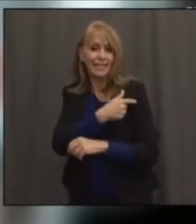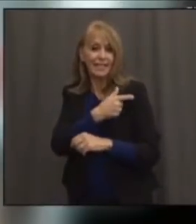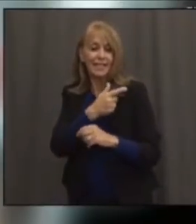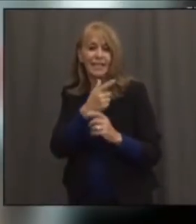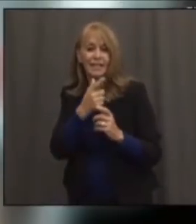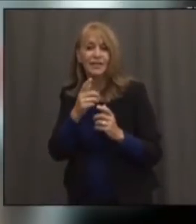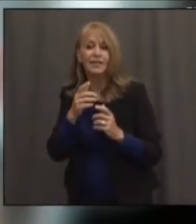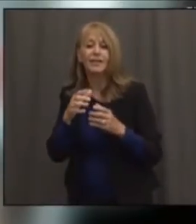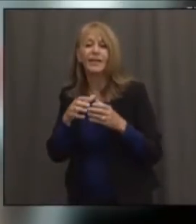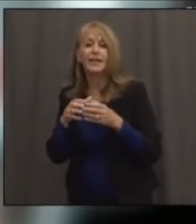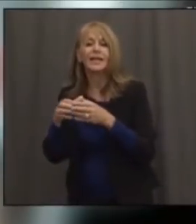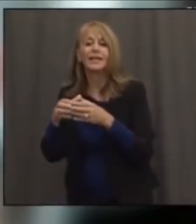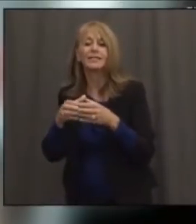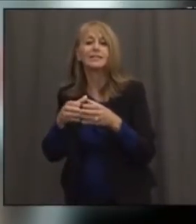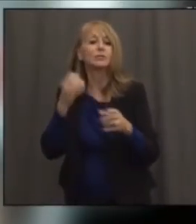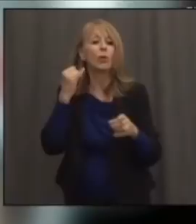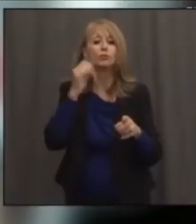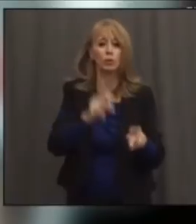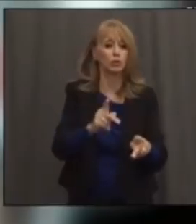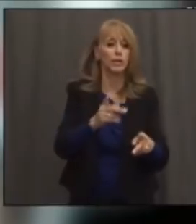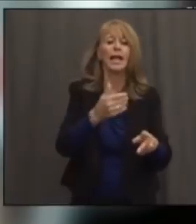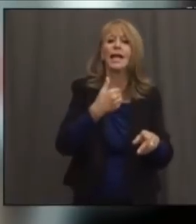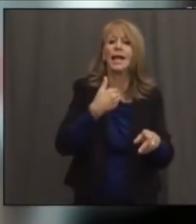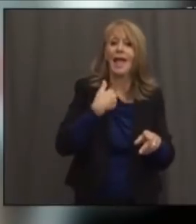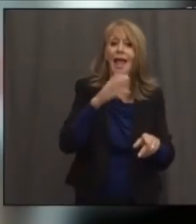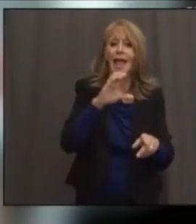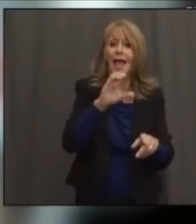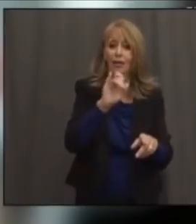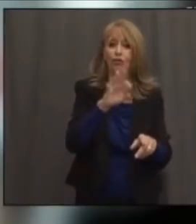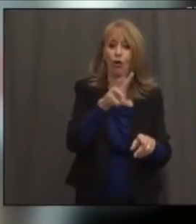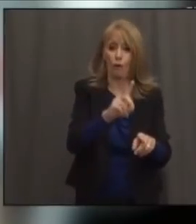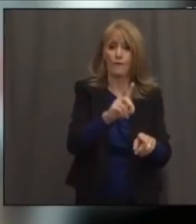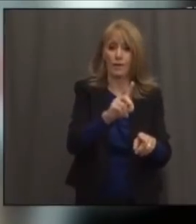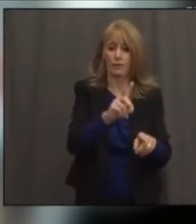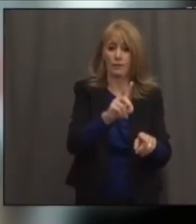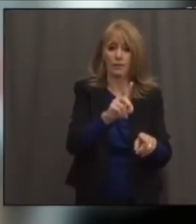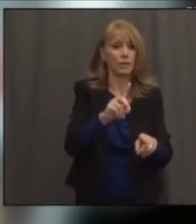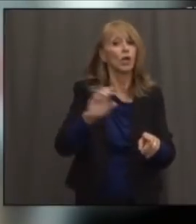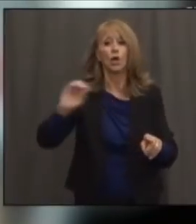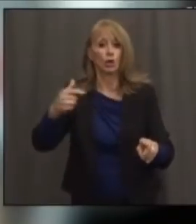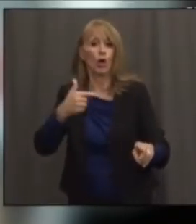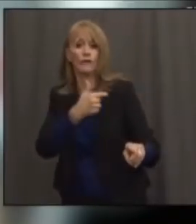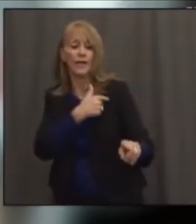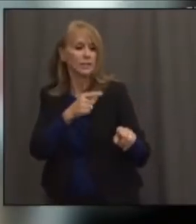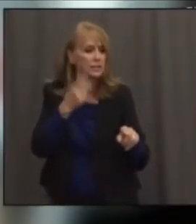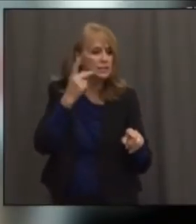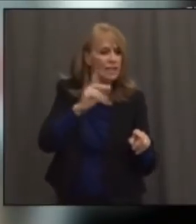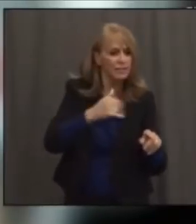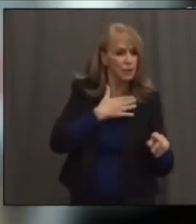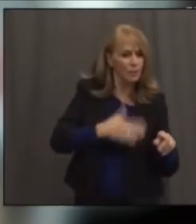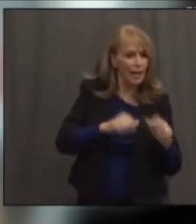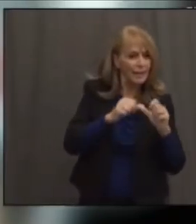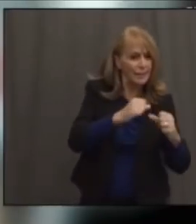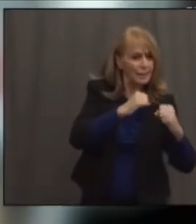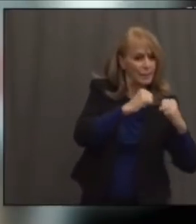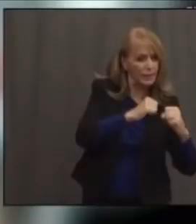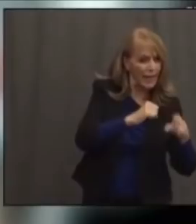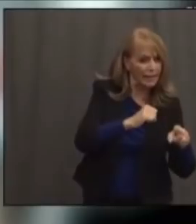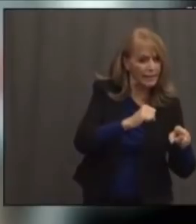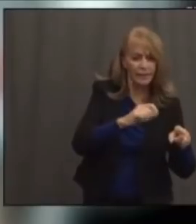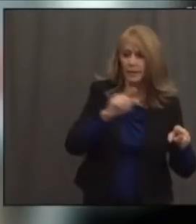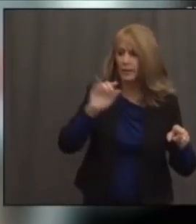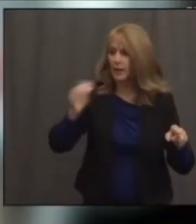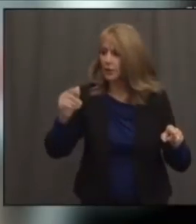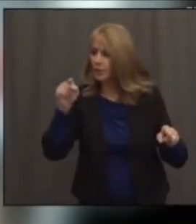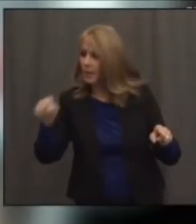of people who've been naturally infected, even if the vaccines work better than natural infection at conferring immunity, but if you believe it follows the